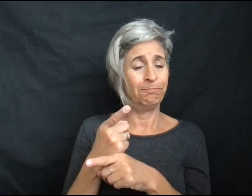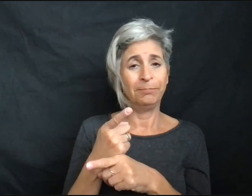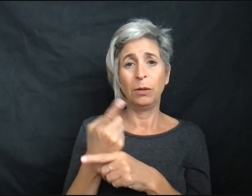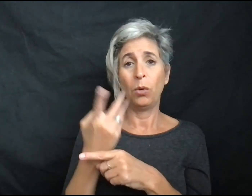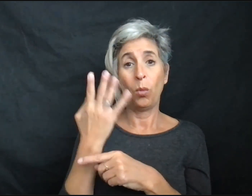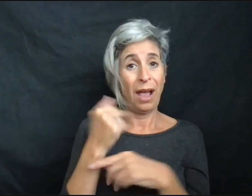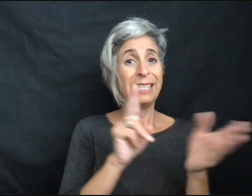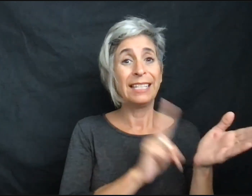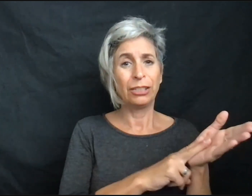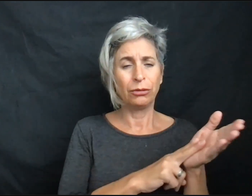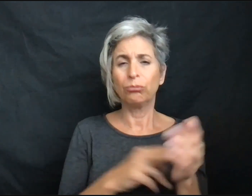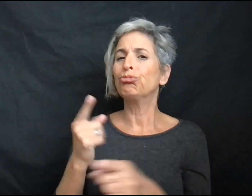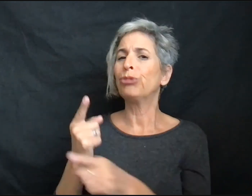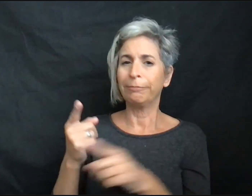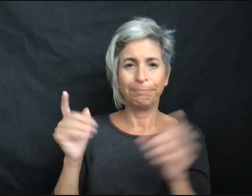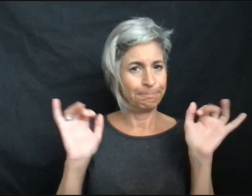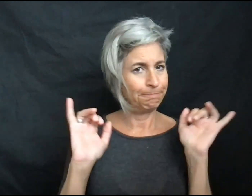correct? That's correct.